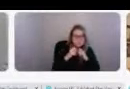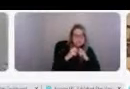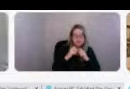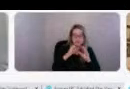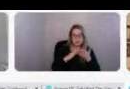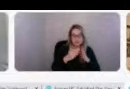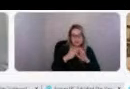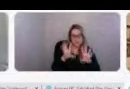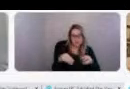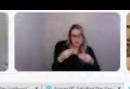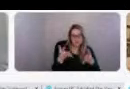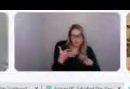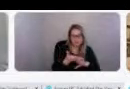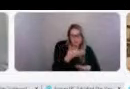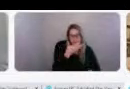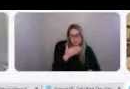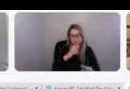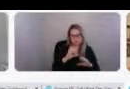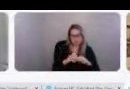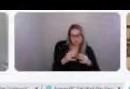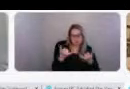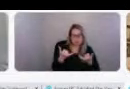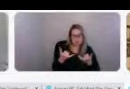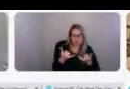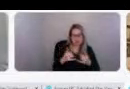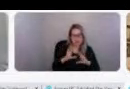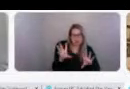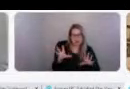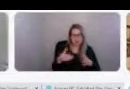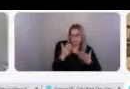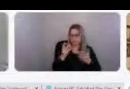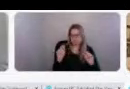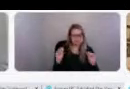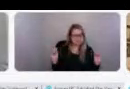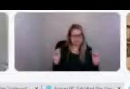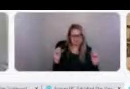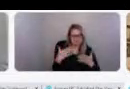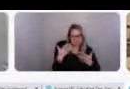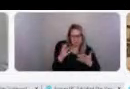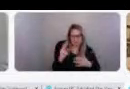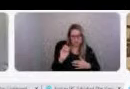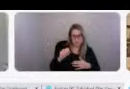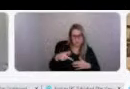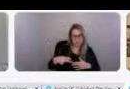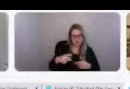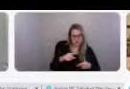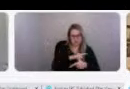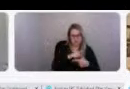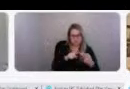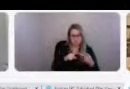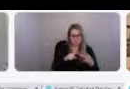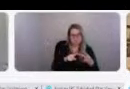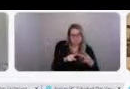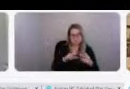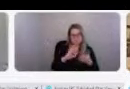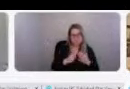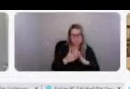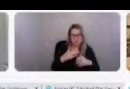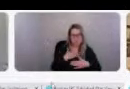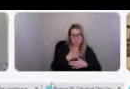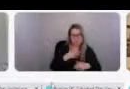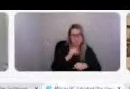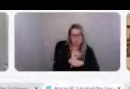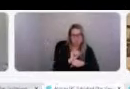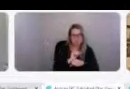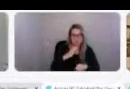commission at this time the community offers no recommendations to this map second the community appreciates the work of the